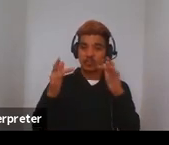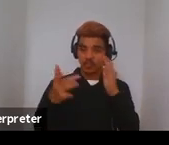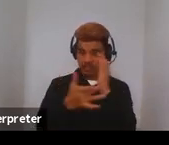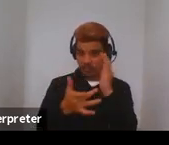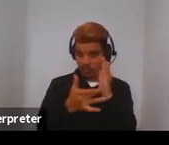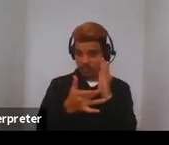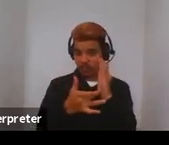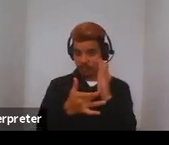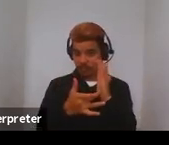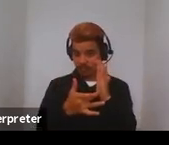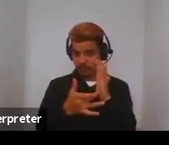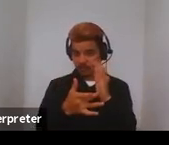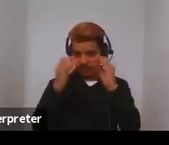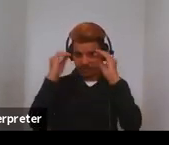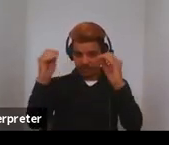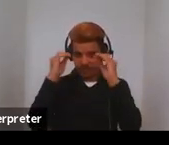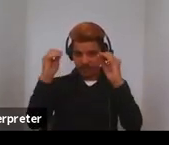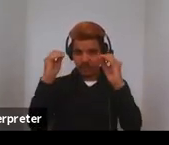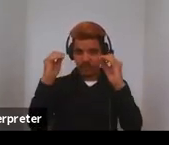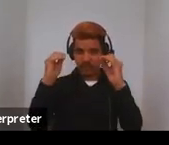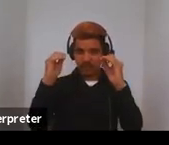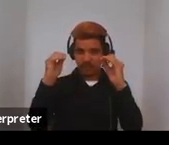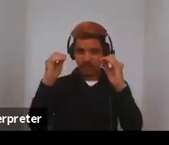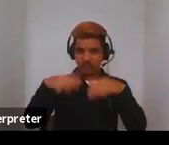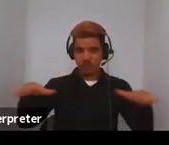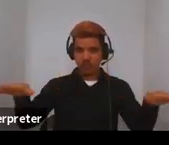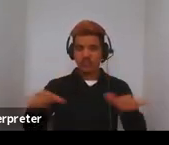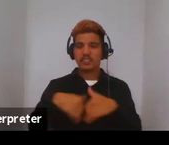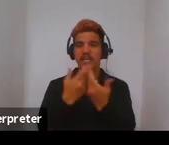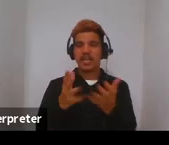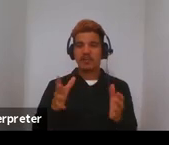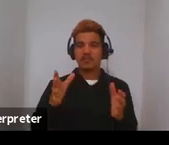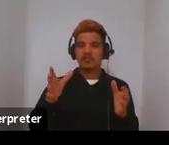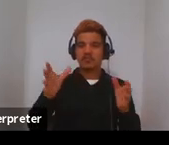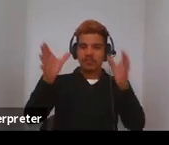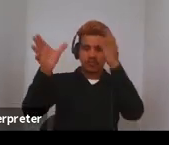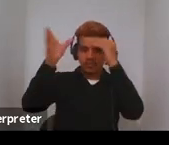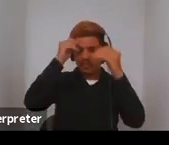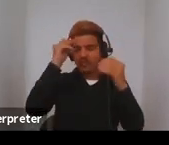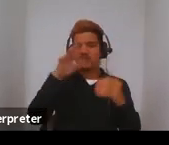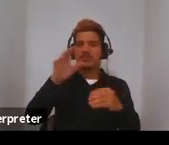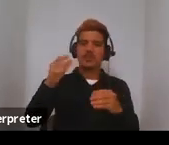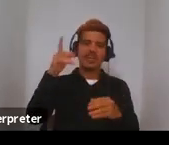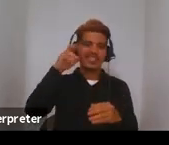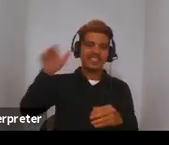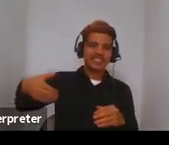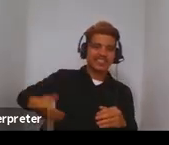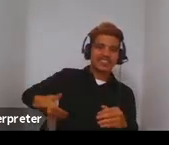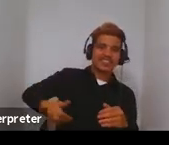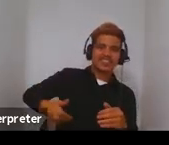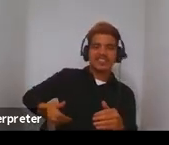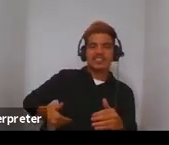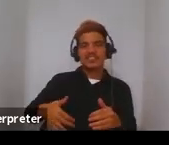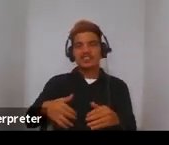technology teach children how to consume that and to listen to their gut. If something doesn't seem right or doesn't